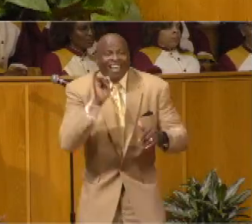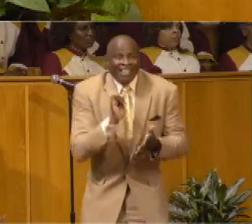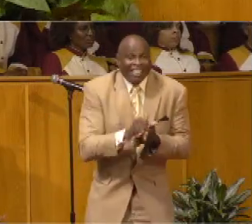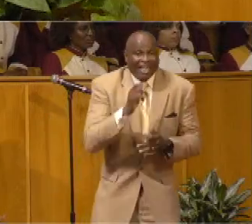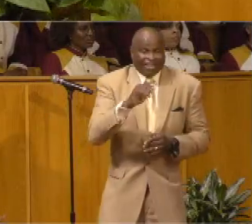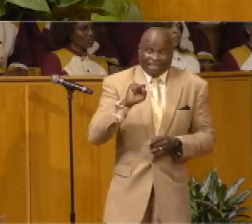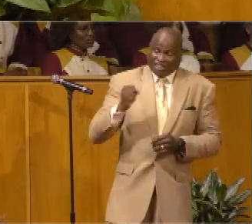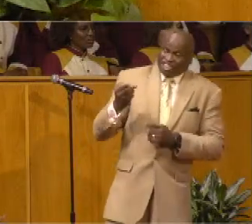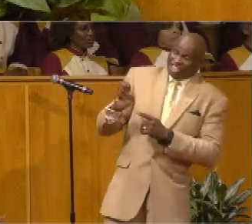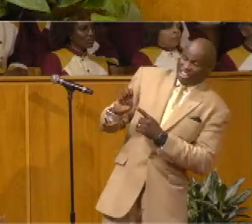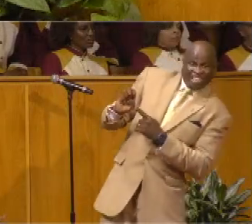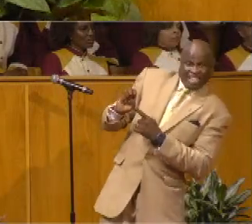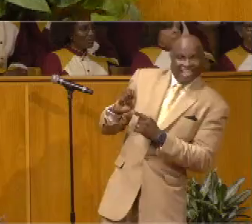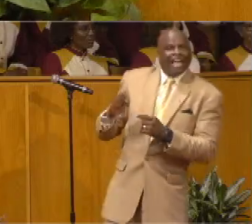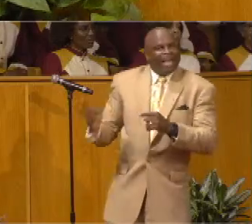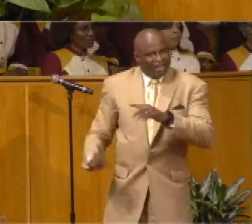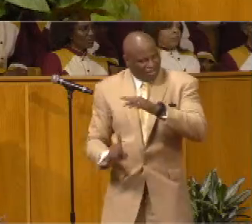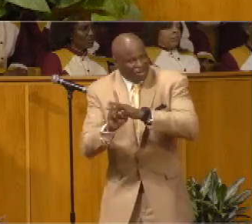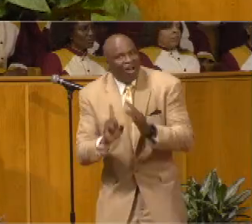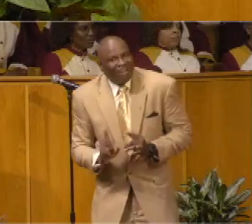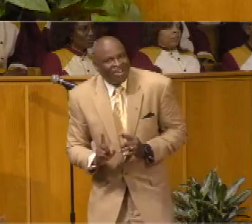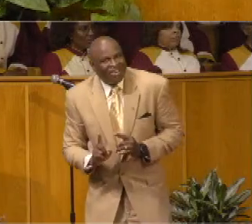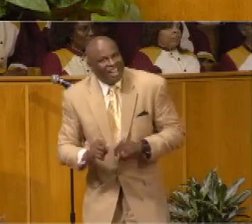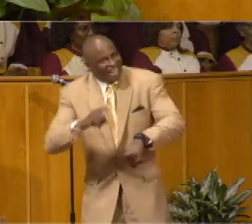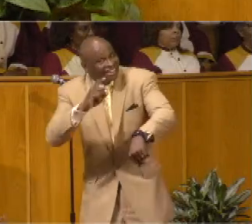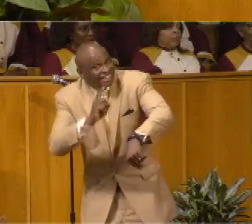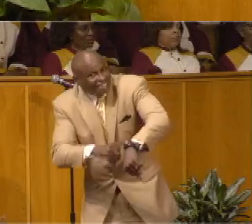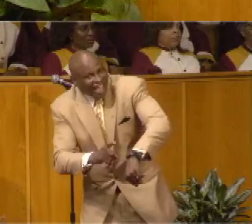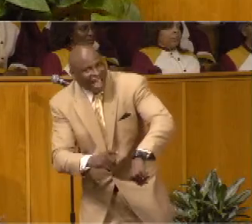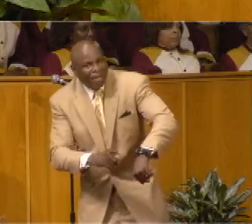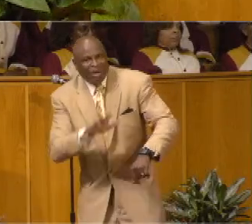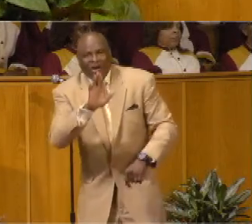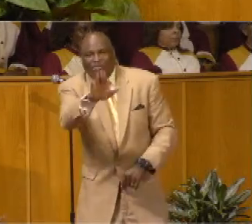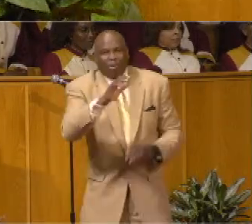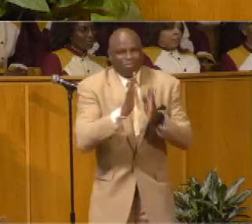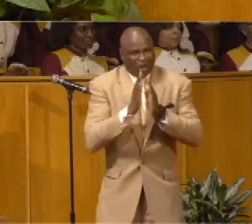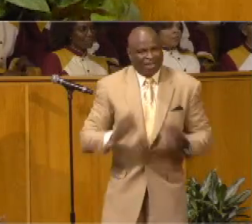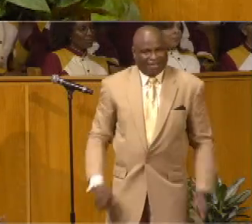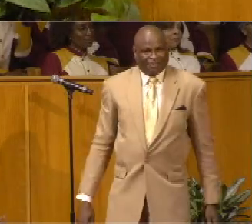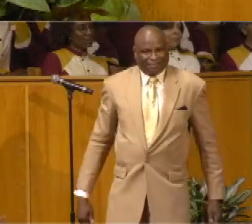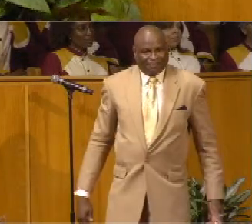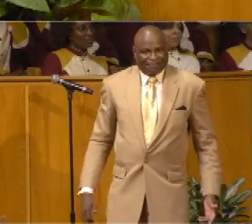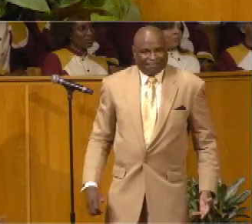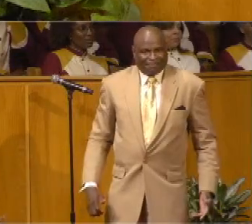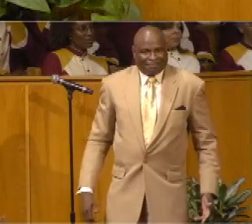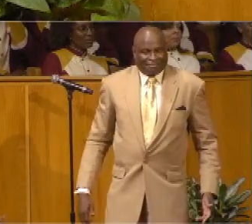That she comes in the time of your prayer.